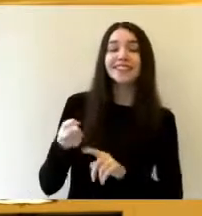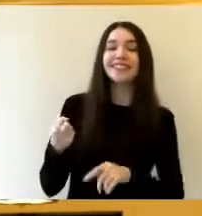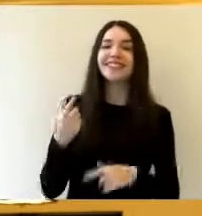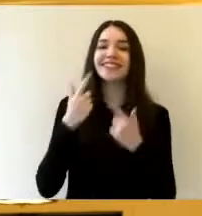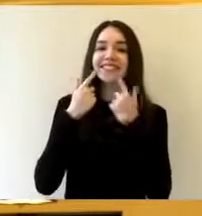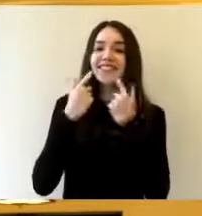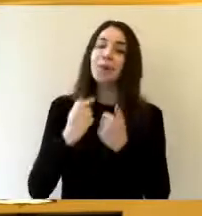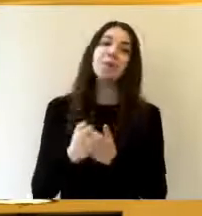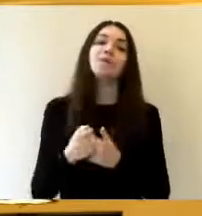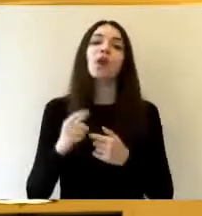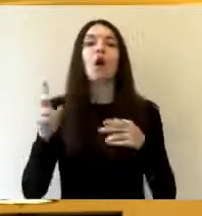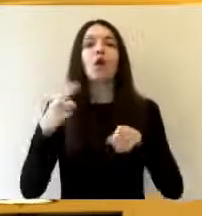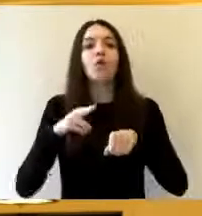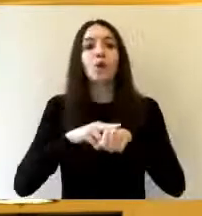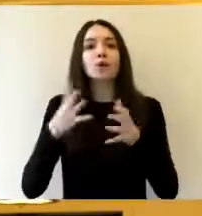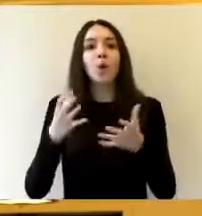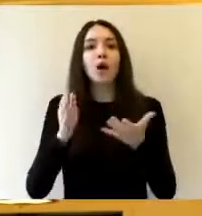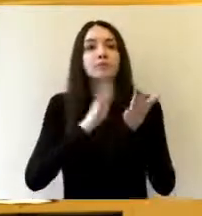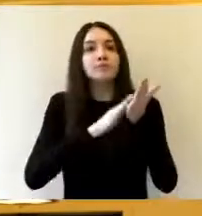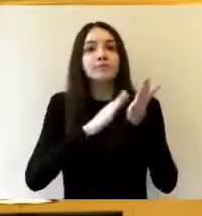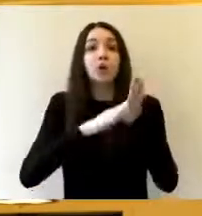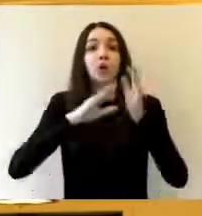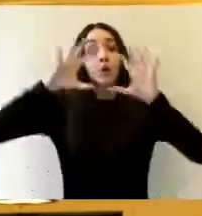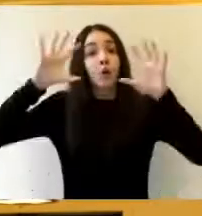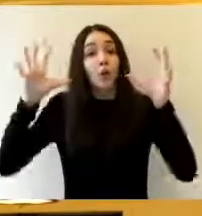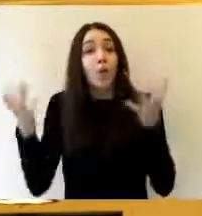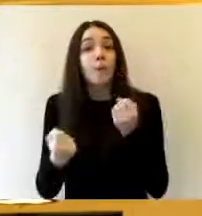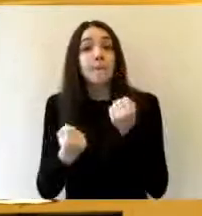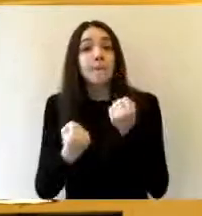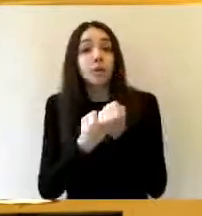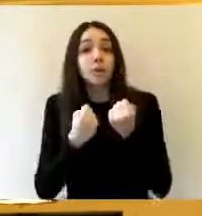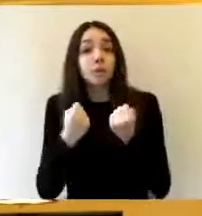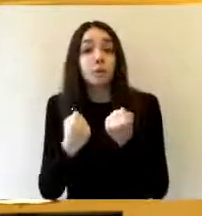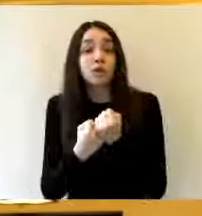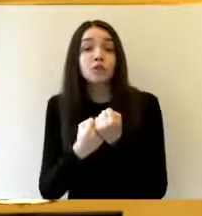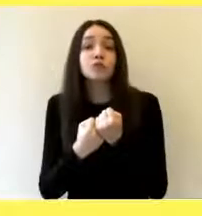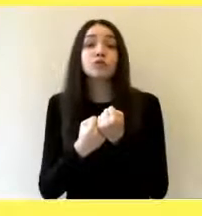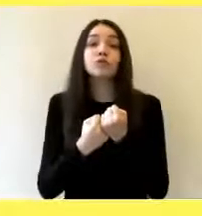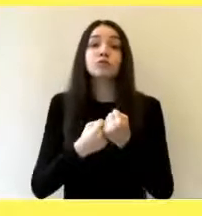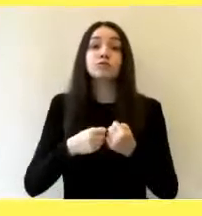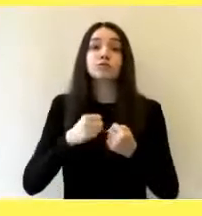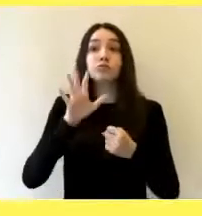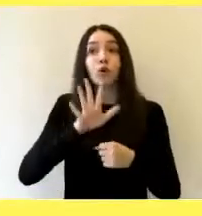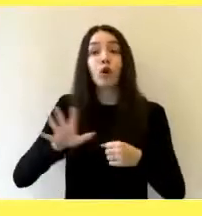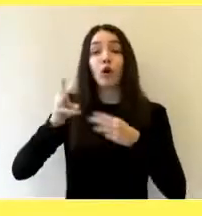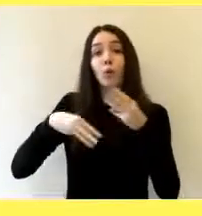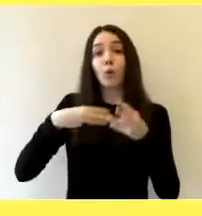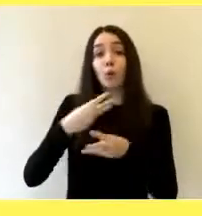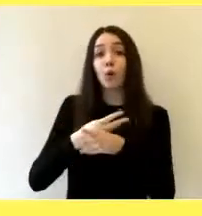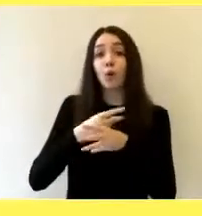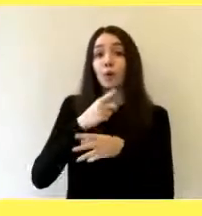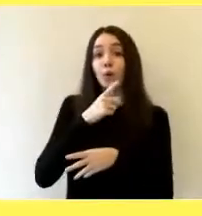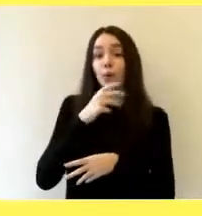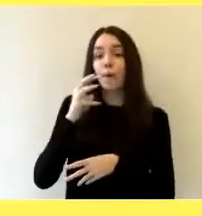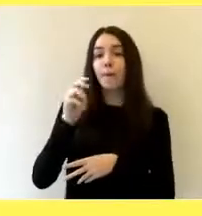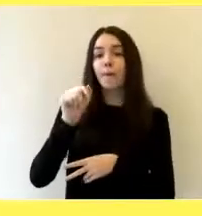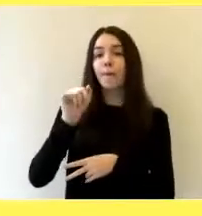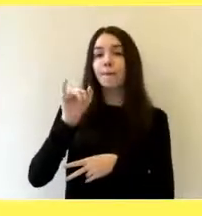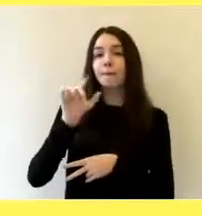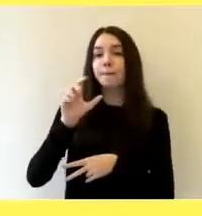of course, to the global sponsor who's sponsoring all of the Creative Mornings across the globe, and that is MailChimp.